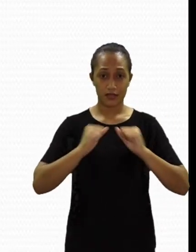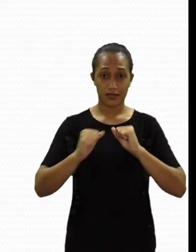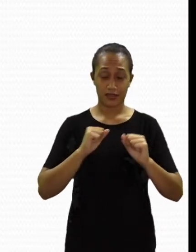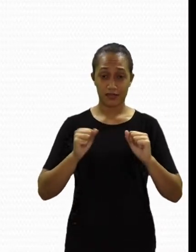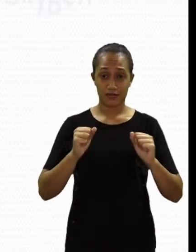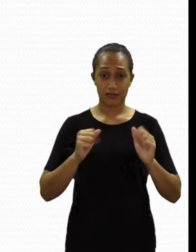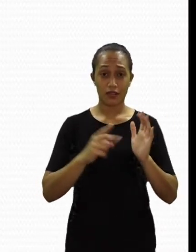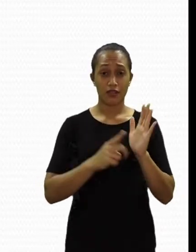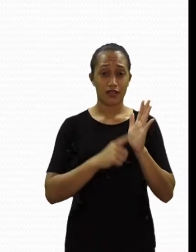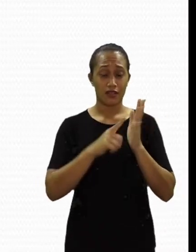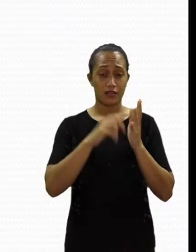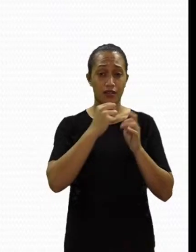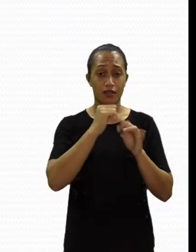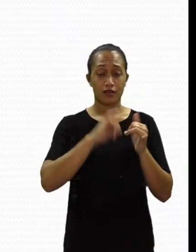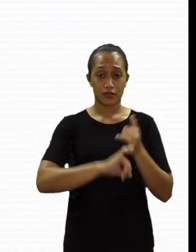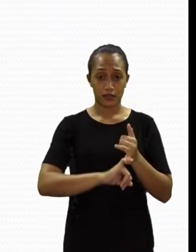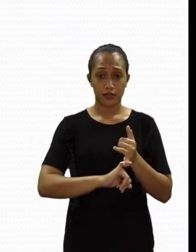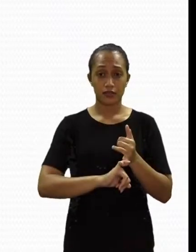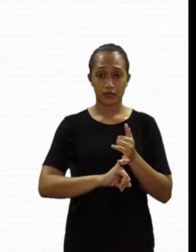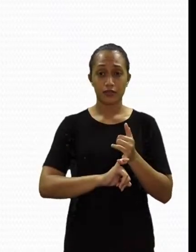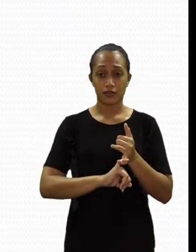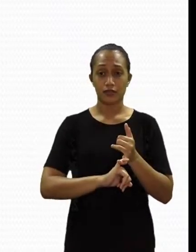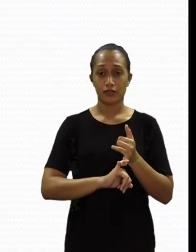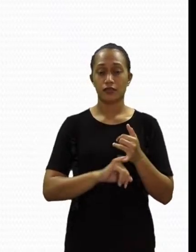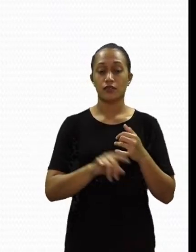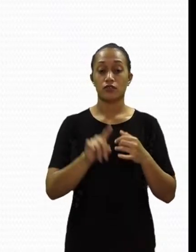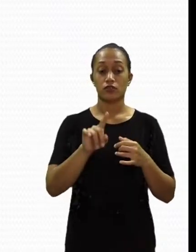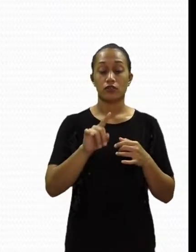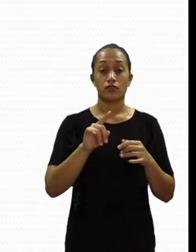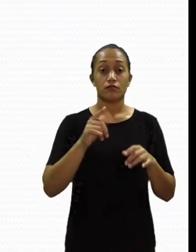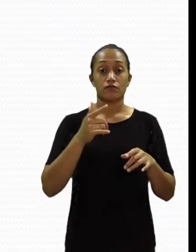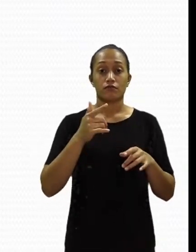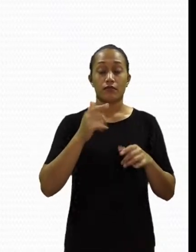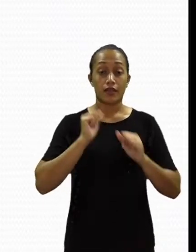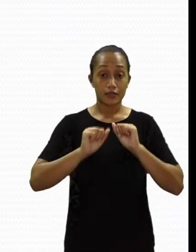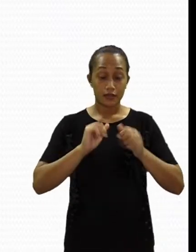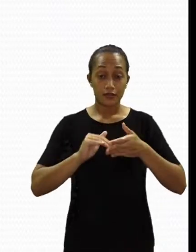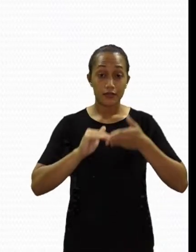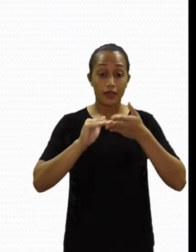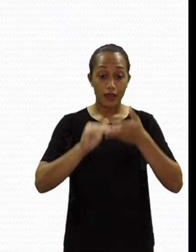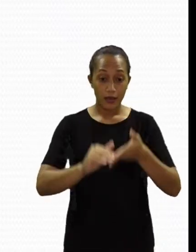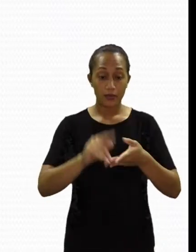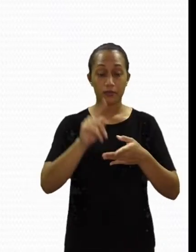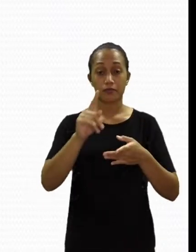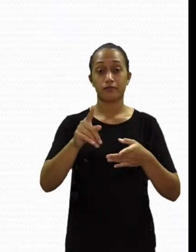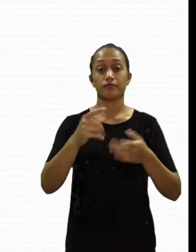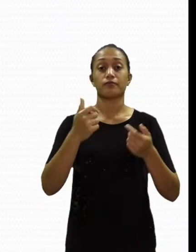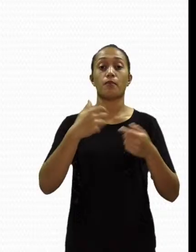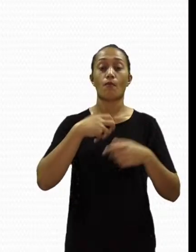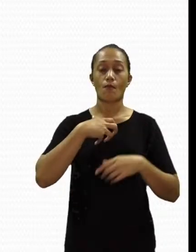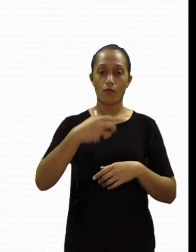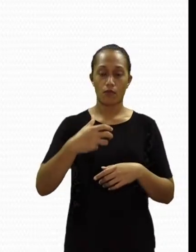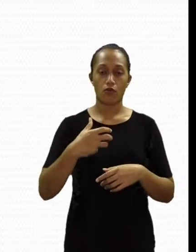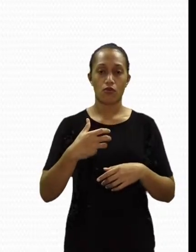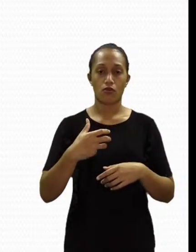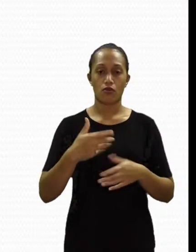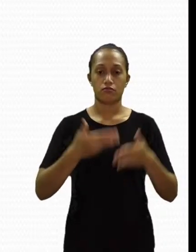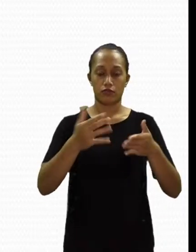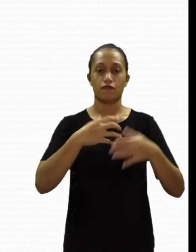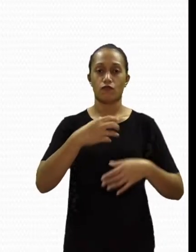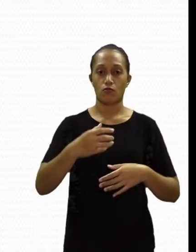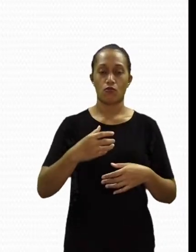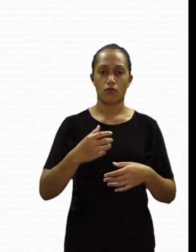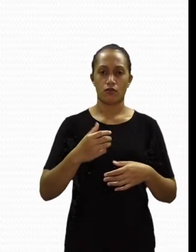your lungs? The answer would be, the exercise helped the lungs take in and distribute more oxygen.